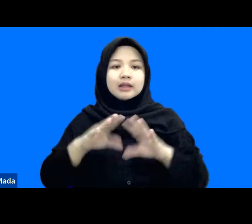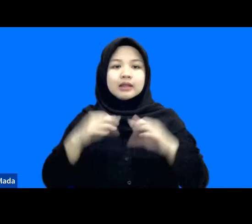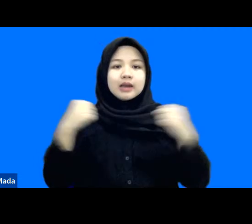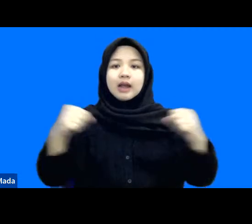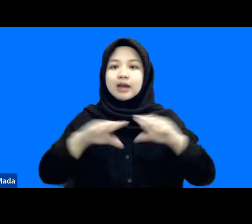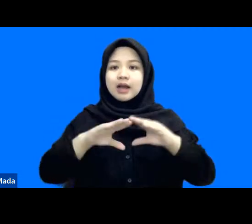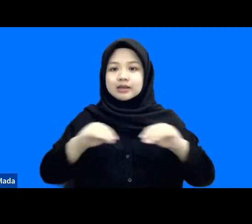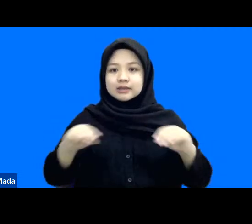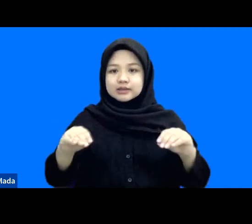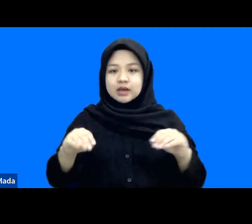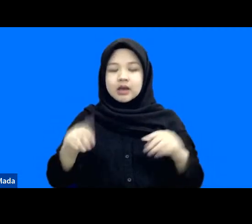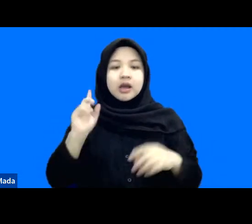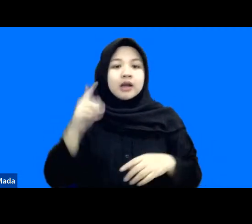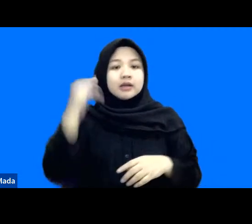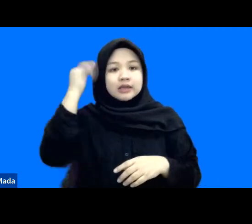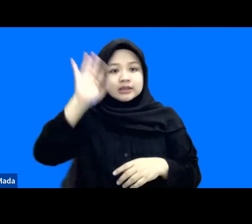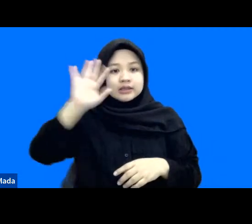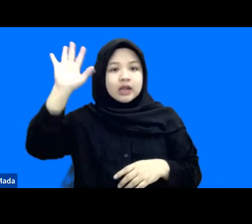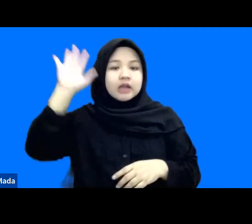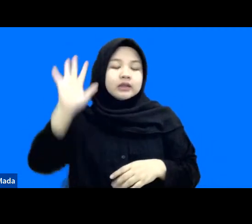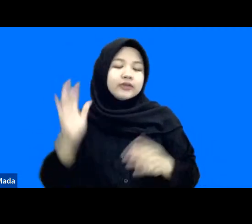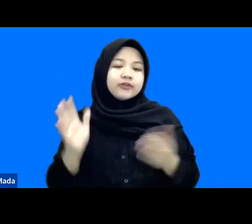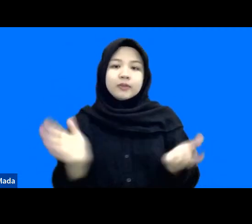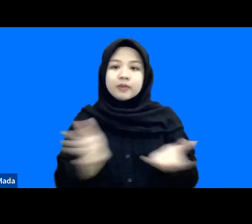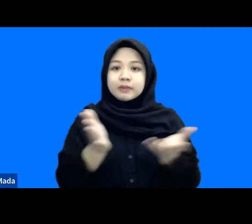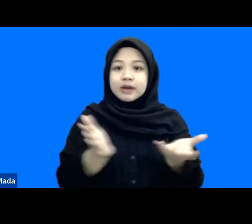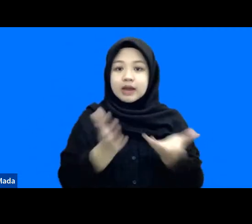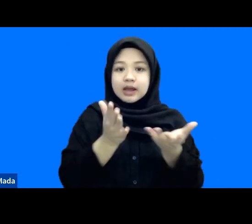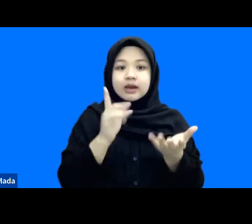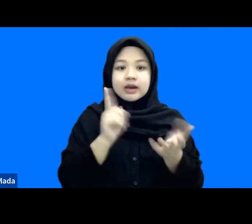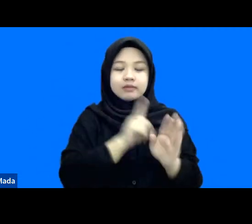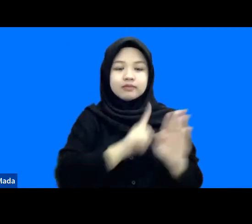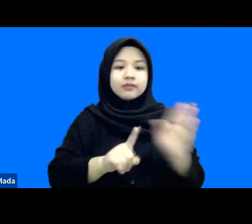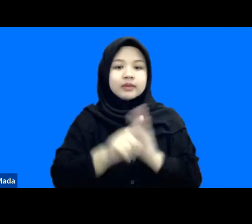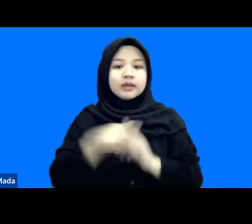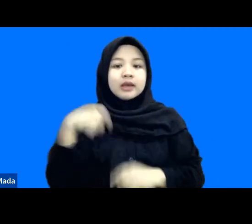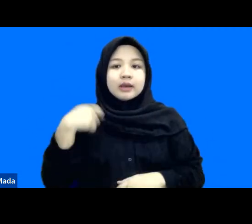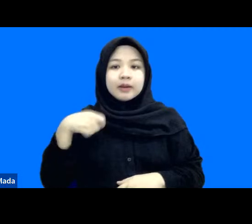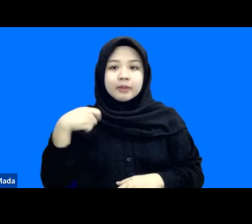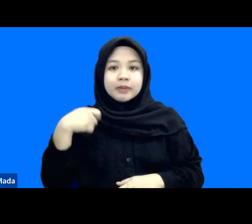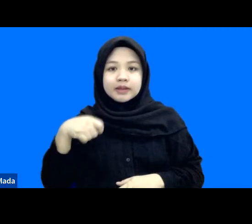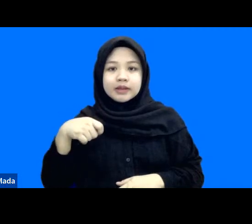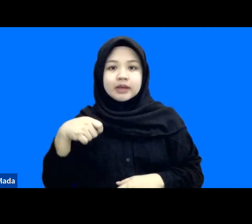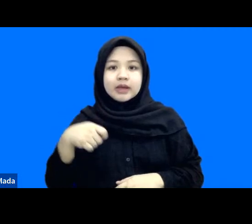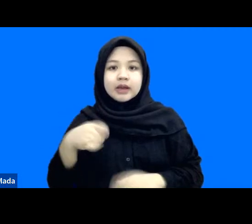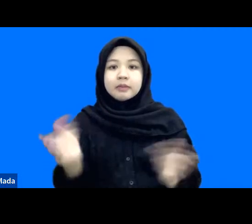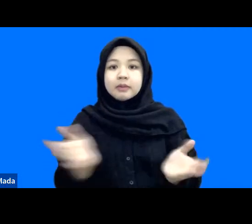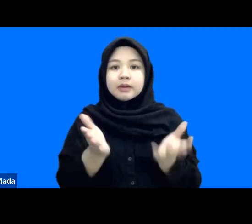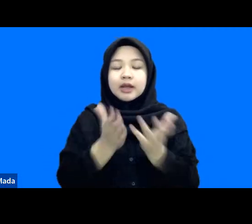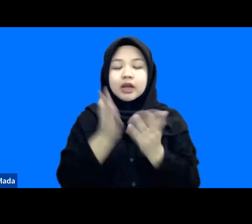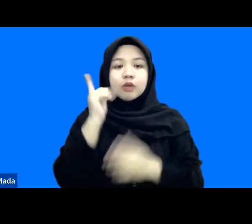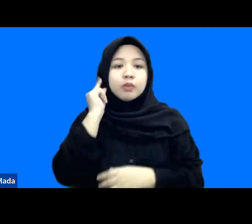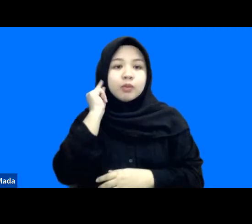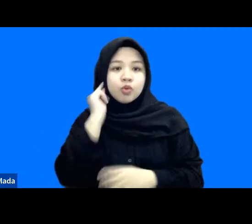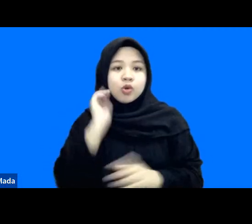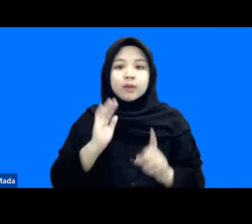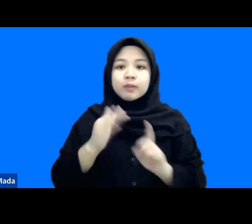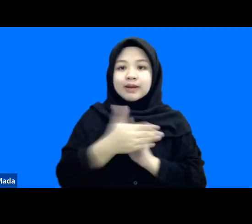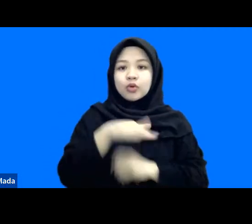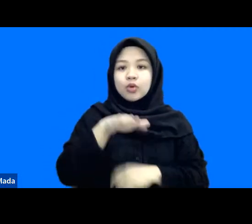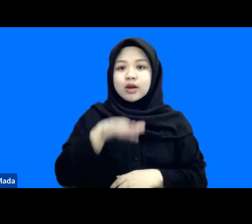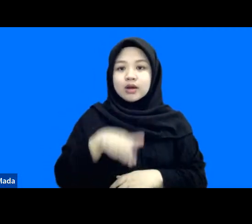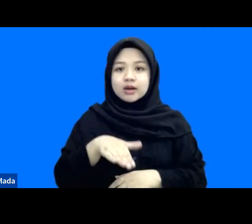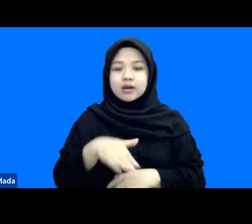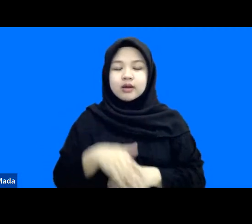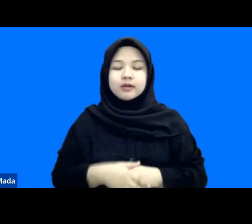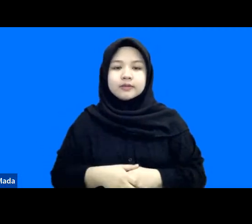of Women Empowerment and Child Protection. So with the other engagement group,